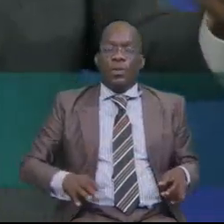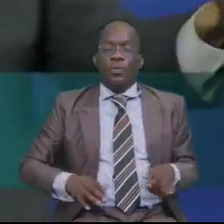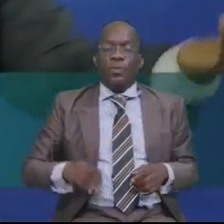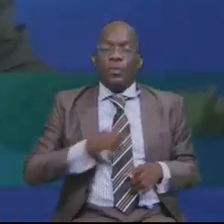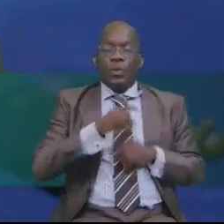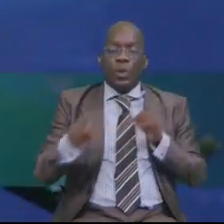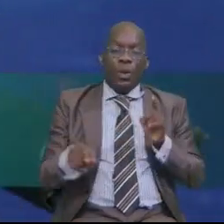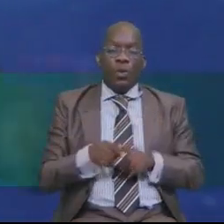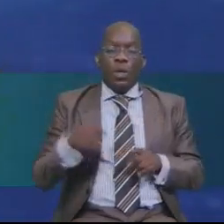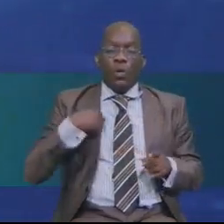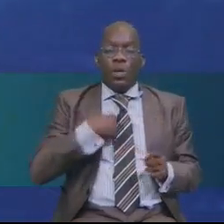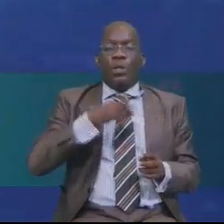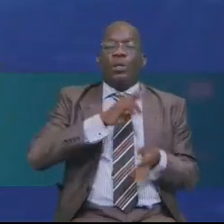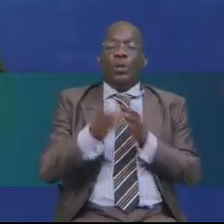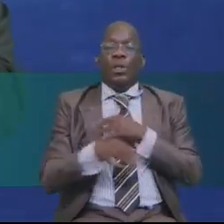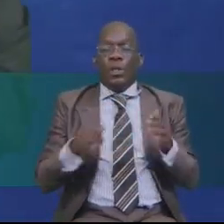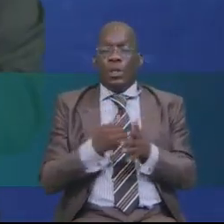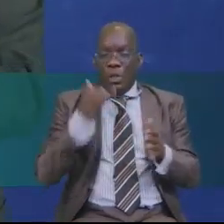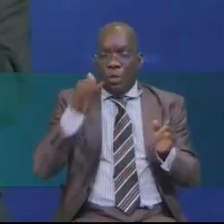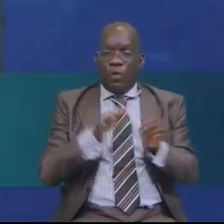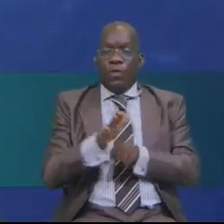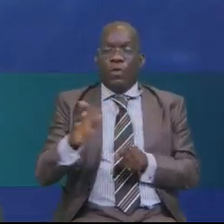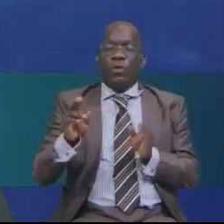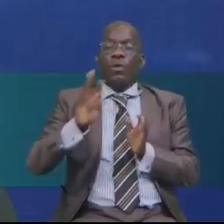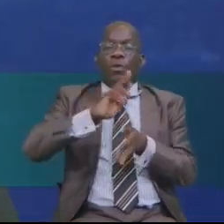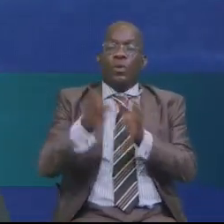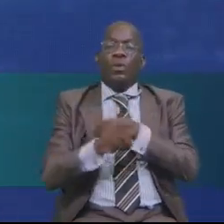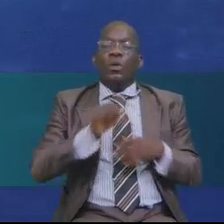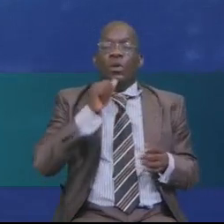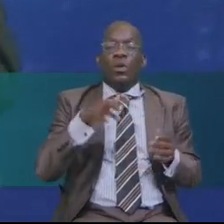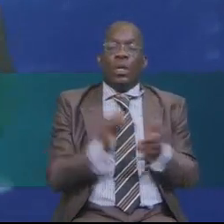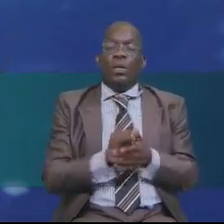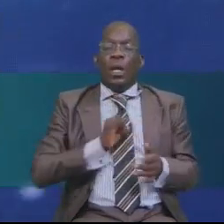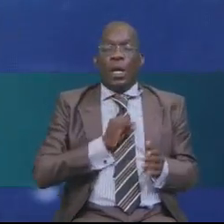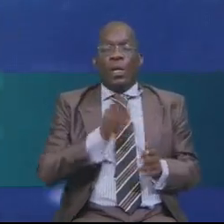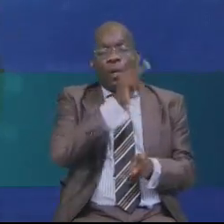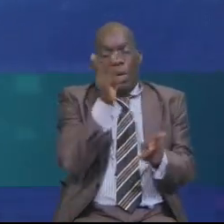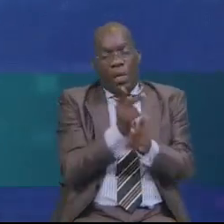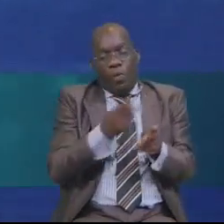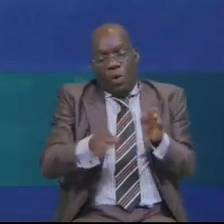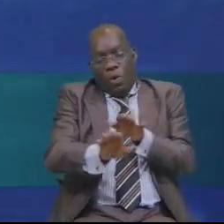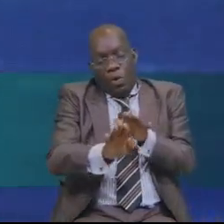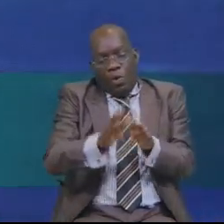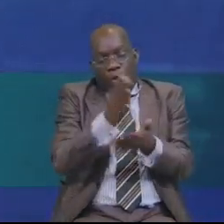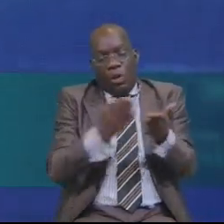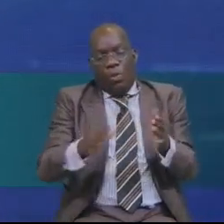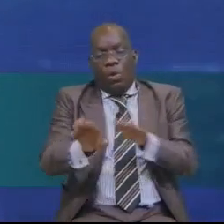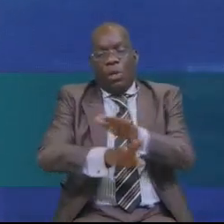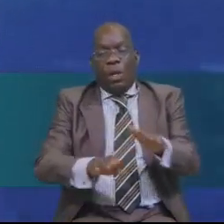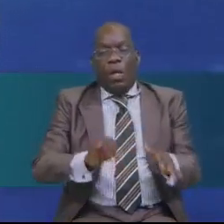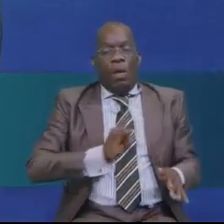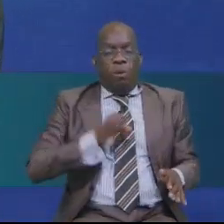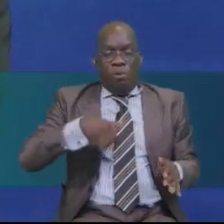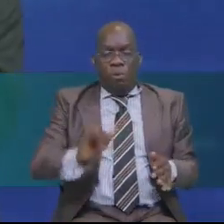a full repentance. It's not that I sweep some things under the carpet. I still have some